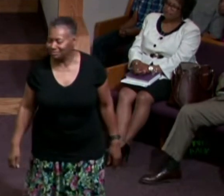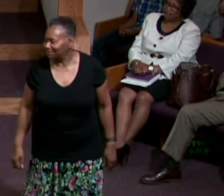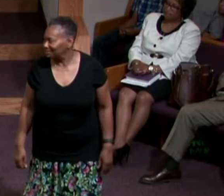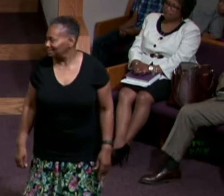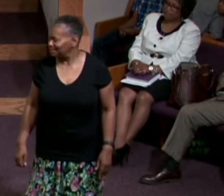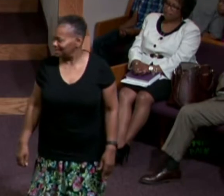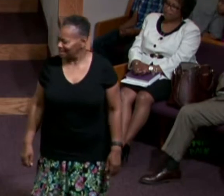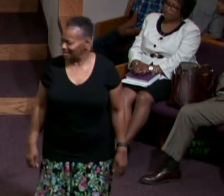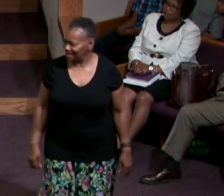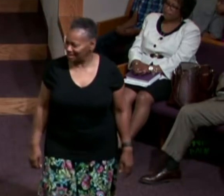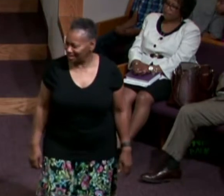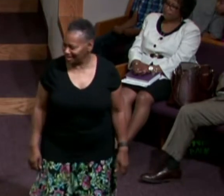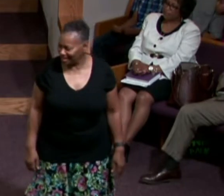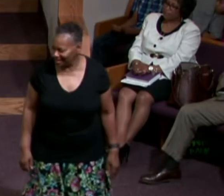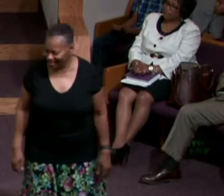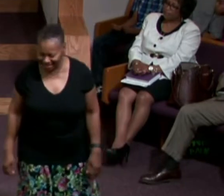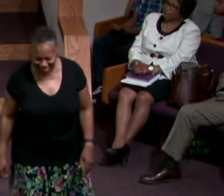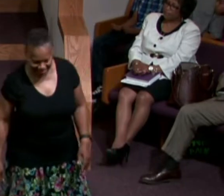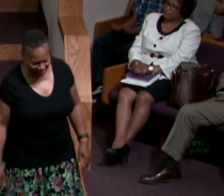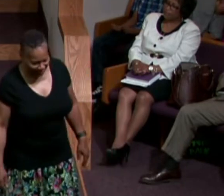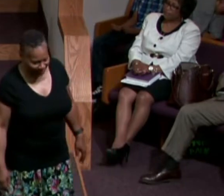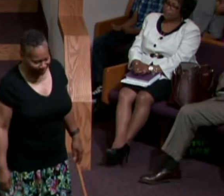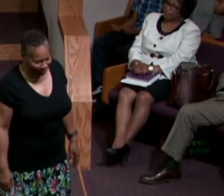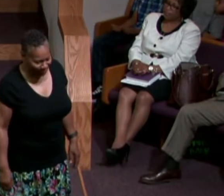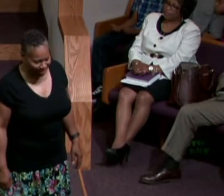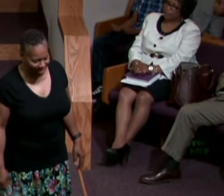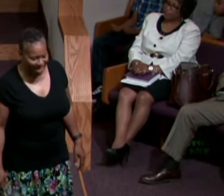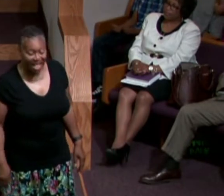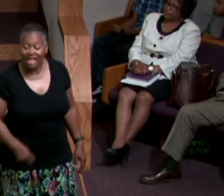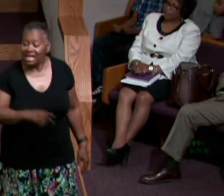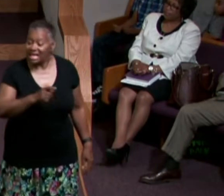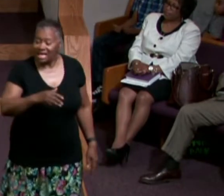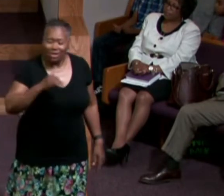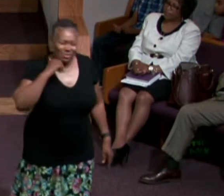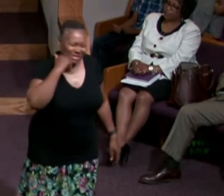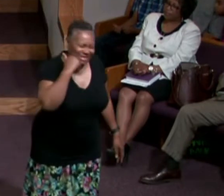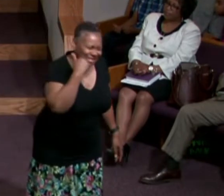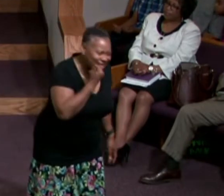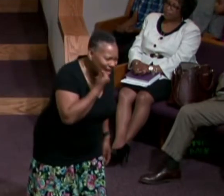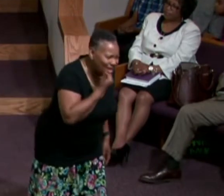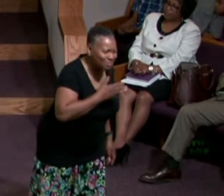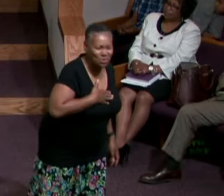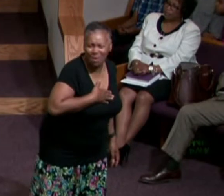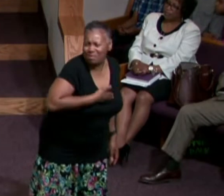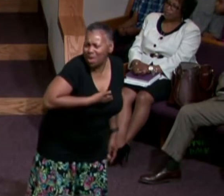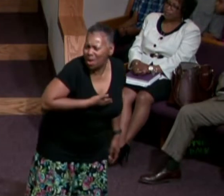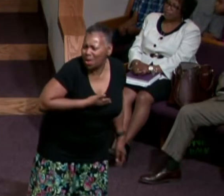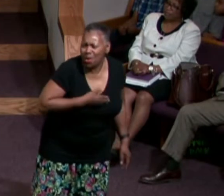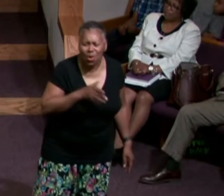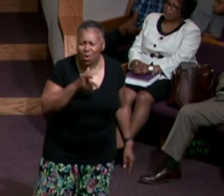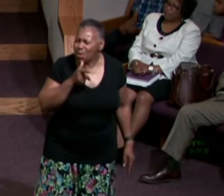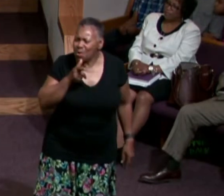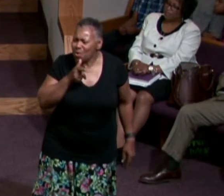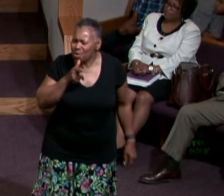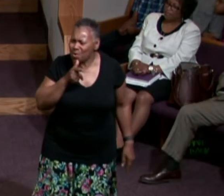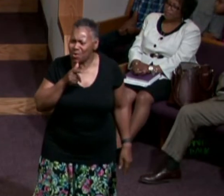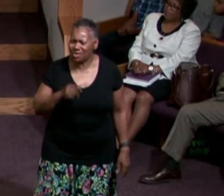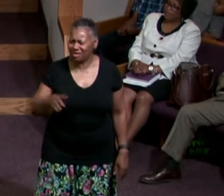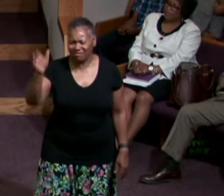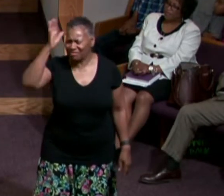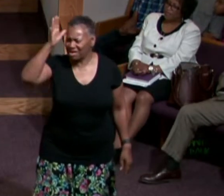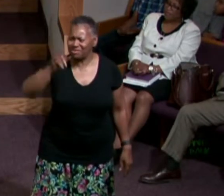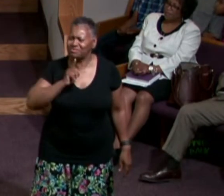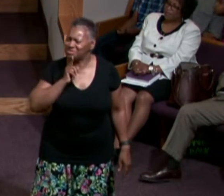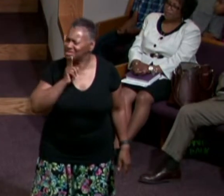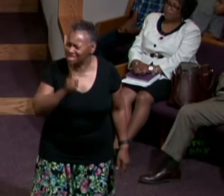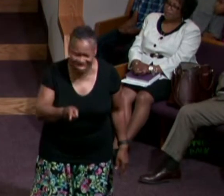Now, the reason this is an issue is because they were ashamed to admit who the father is. But can I help your